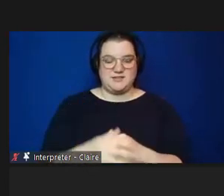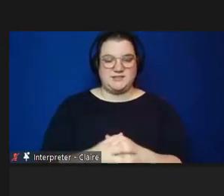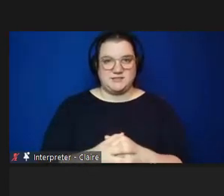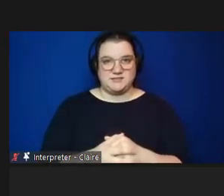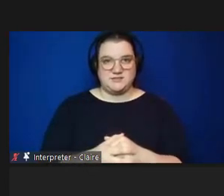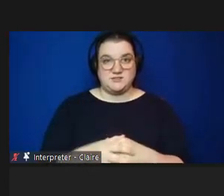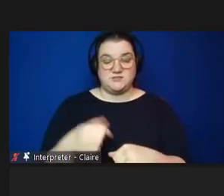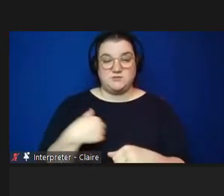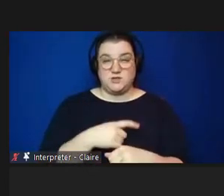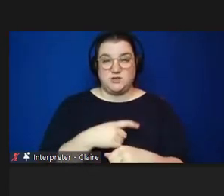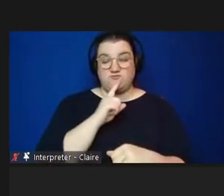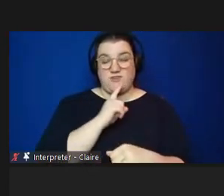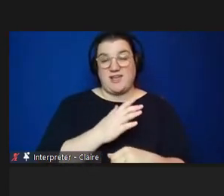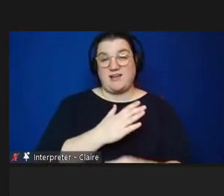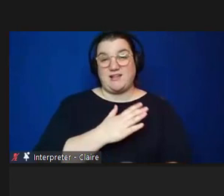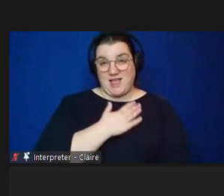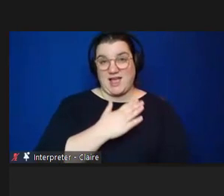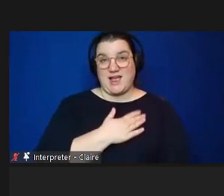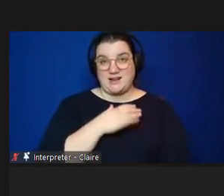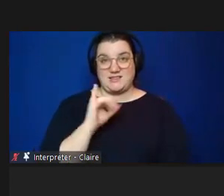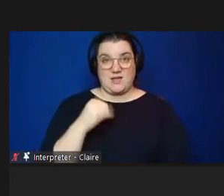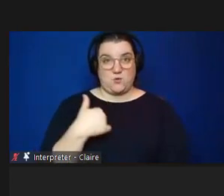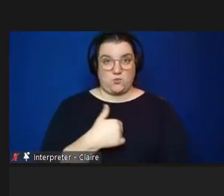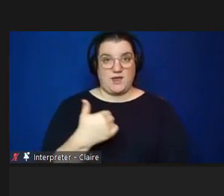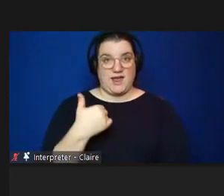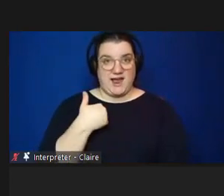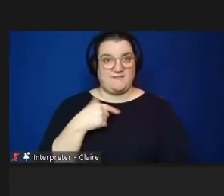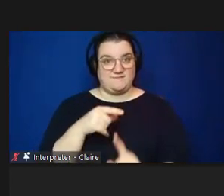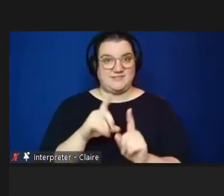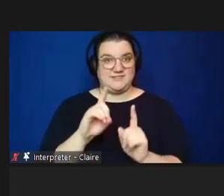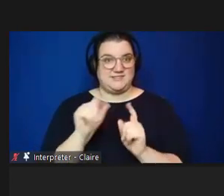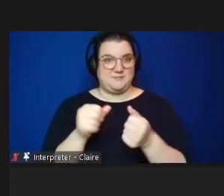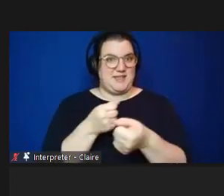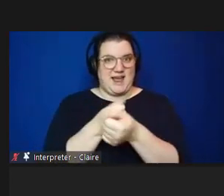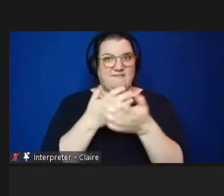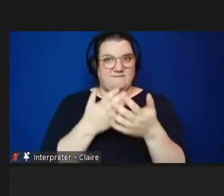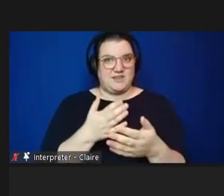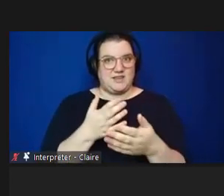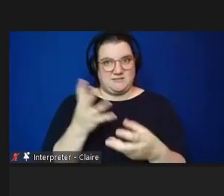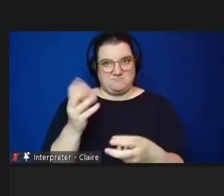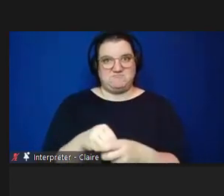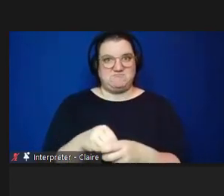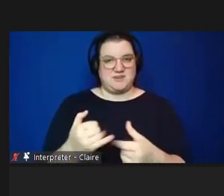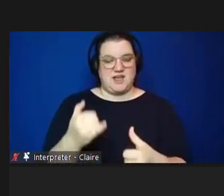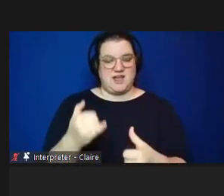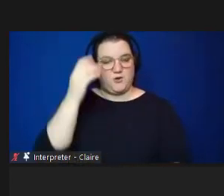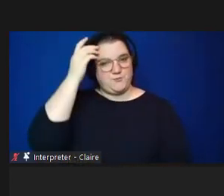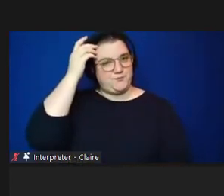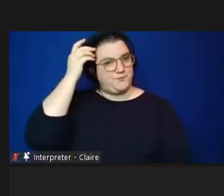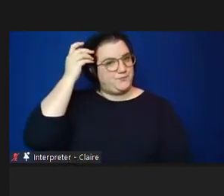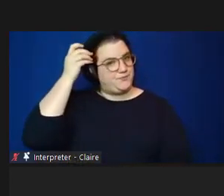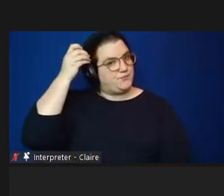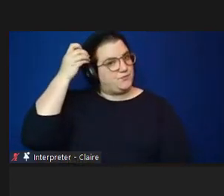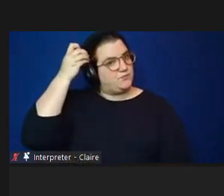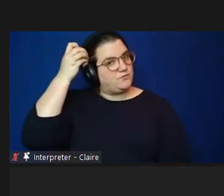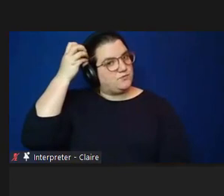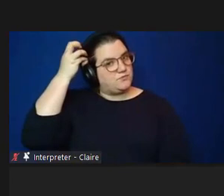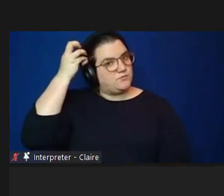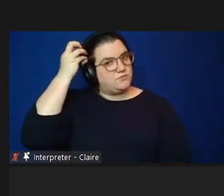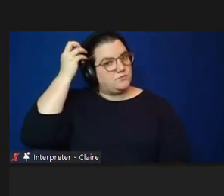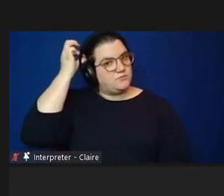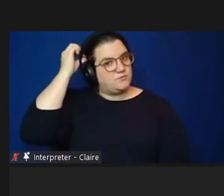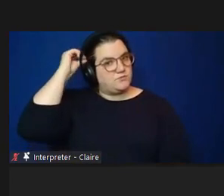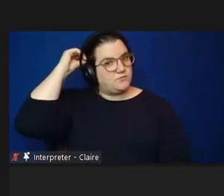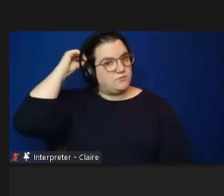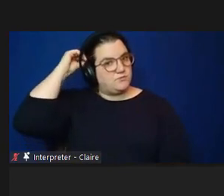we're really glad that we have this disability advocate on board now. And some of the issues